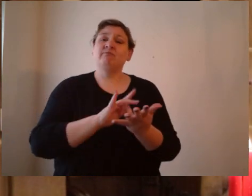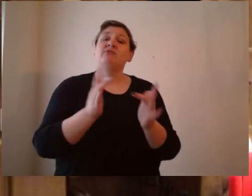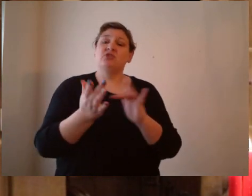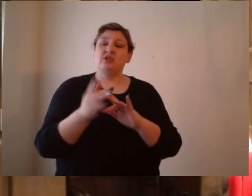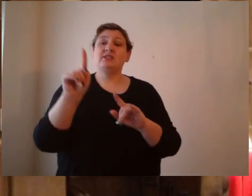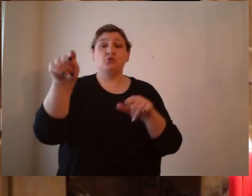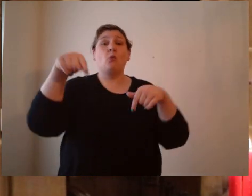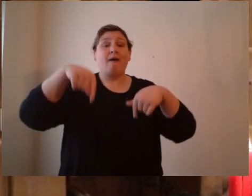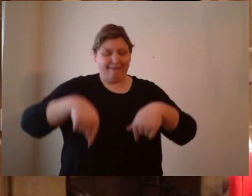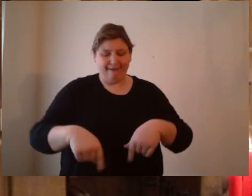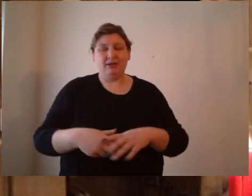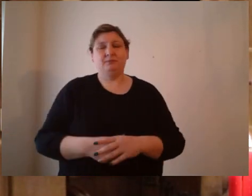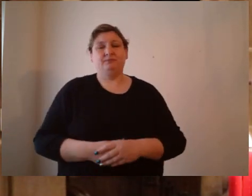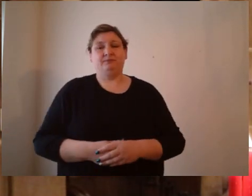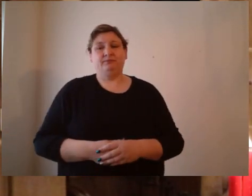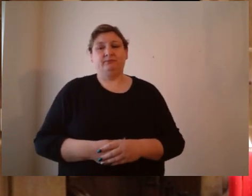Jesus, you are here.